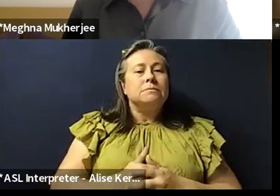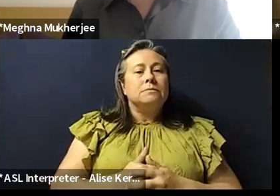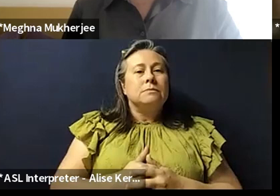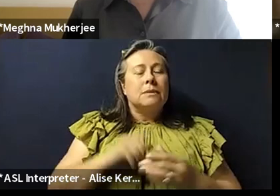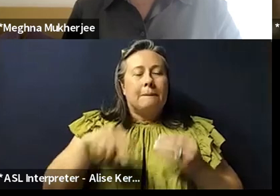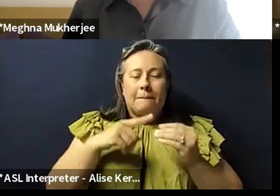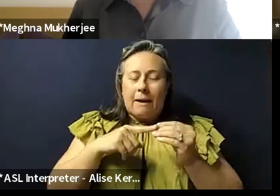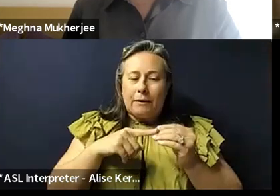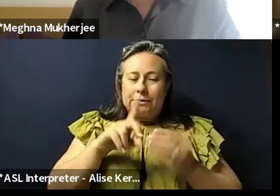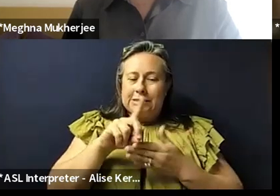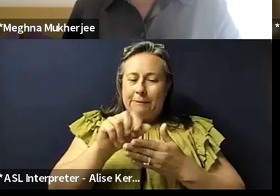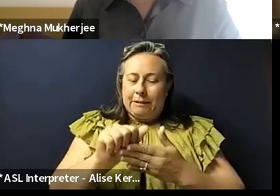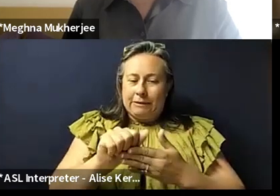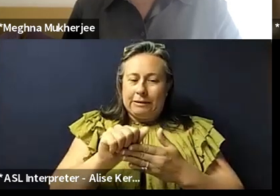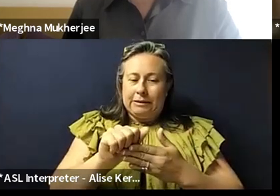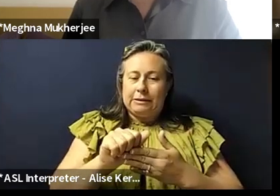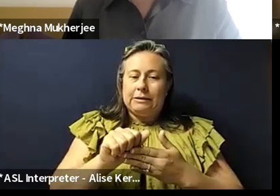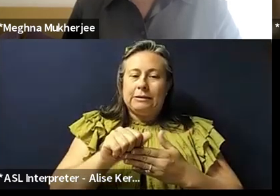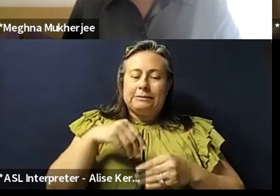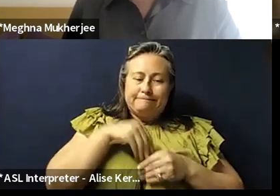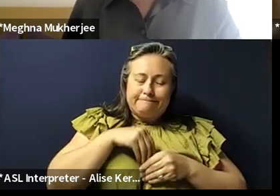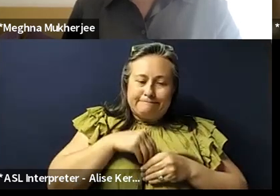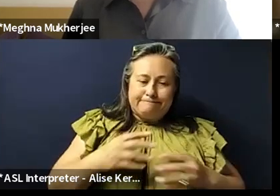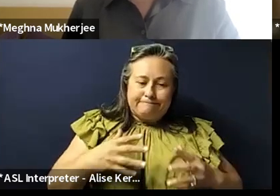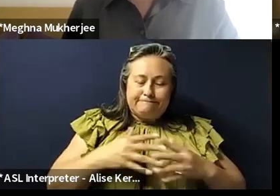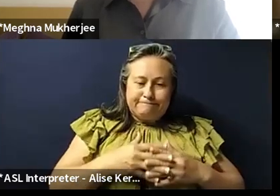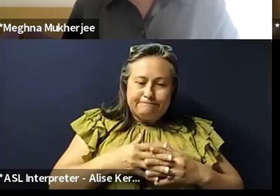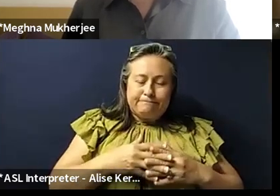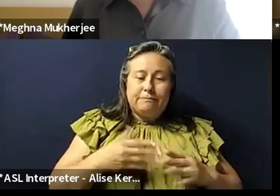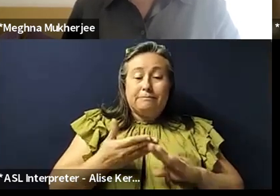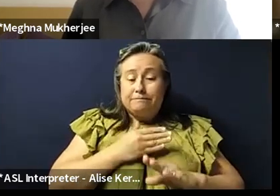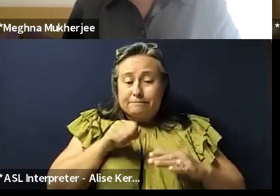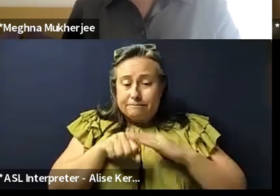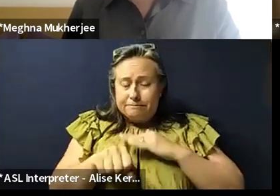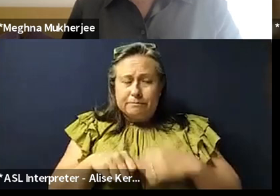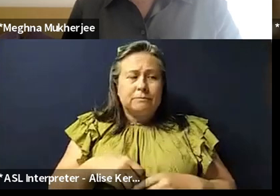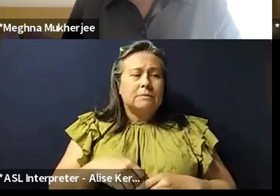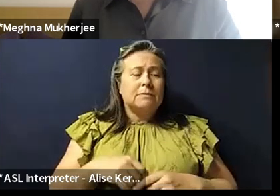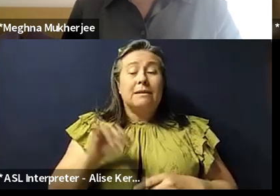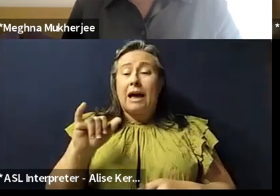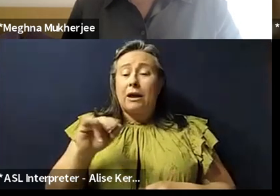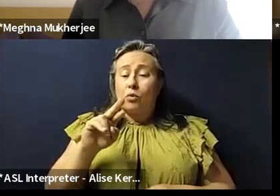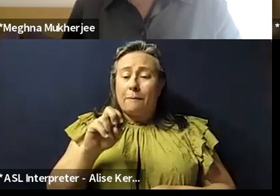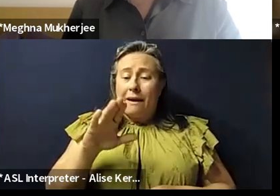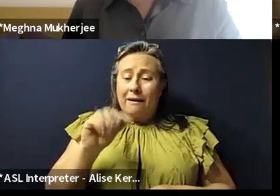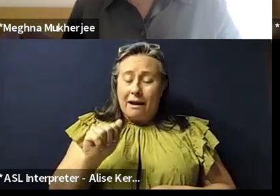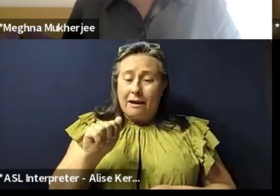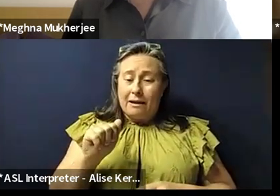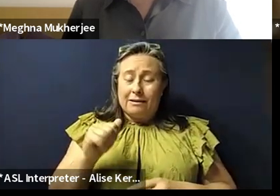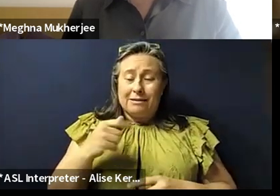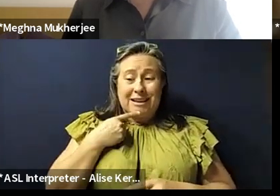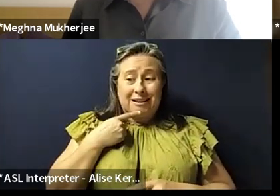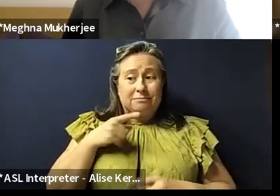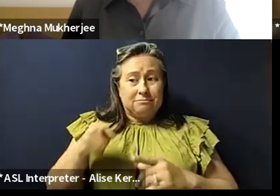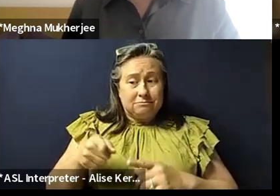about disabilities prenatally and otherwise. And like Rebecca said, like for people living with